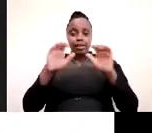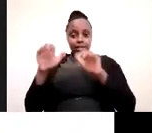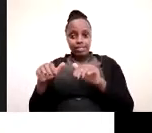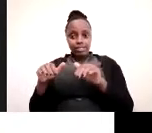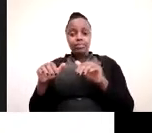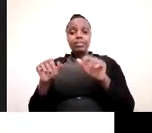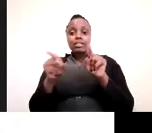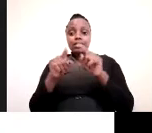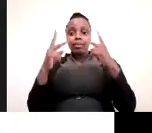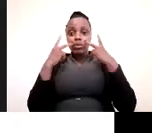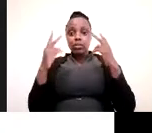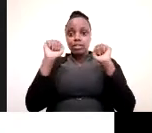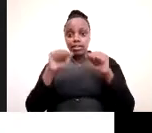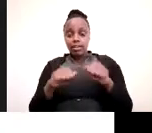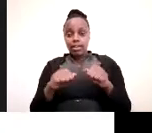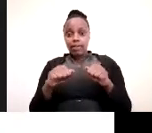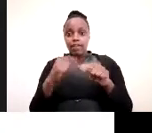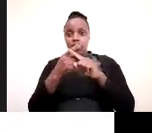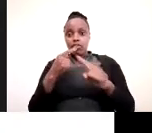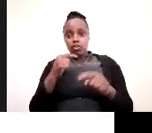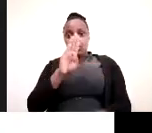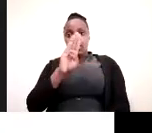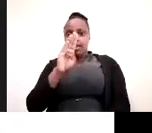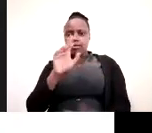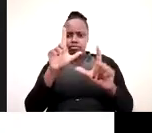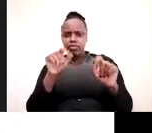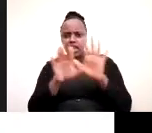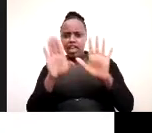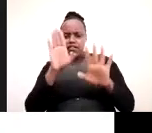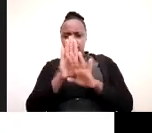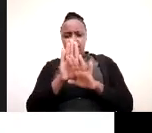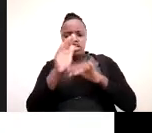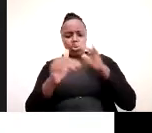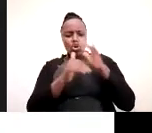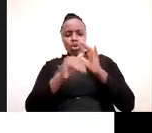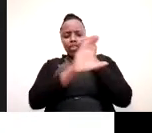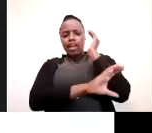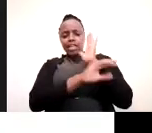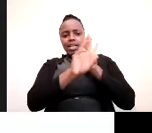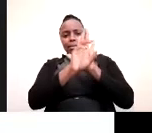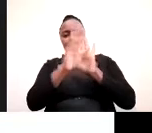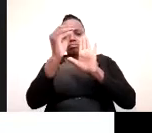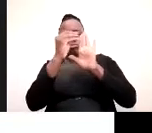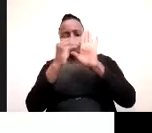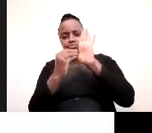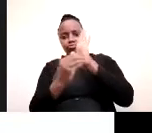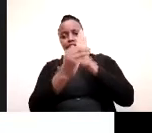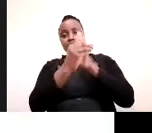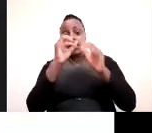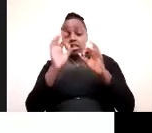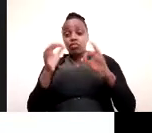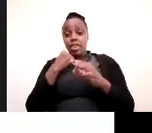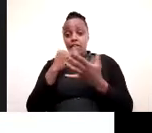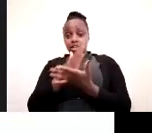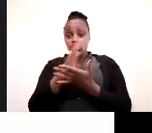you can see from the picture there, every country is represented. So that means that if we have a share